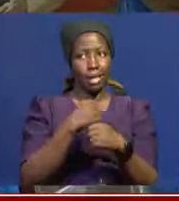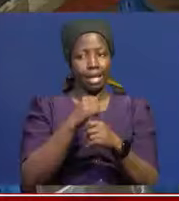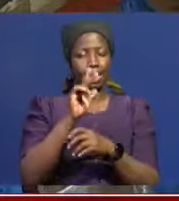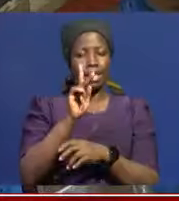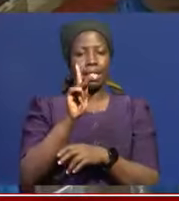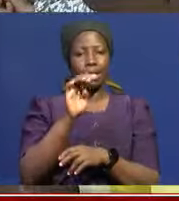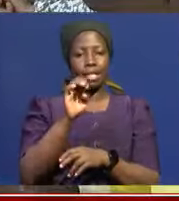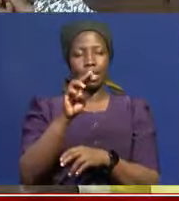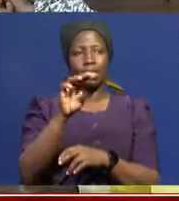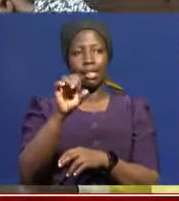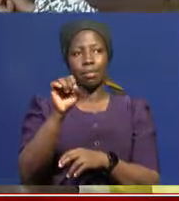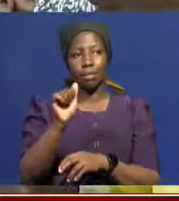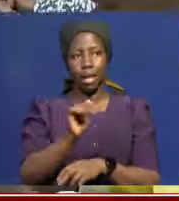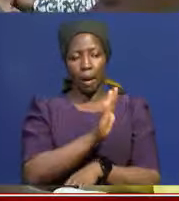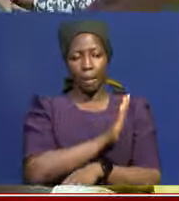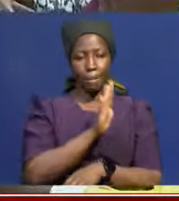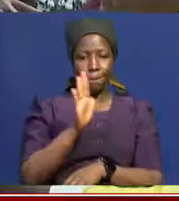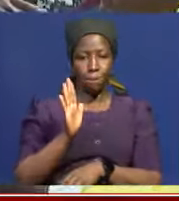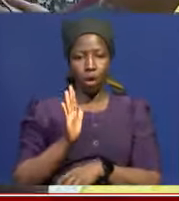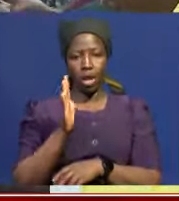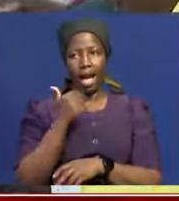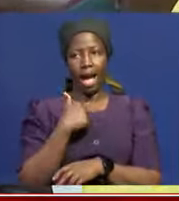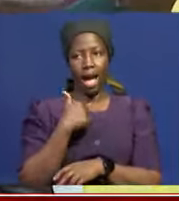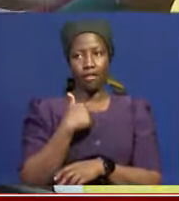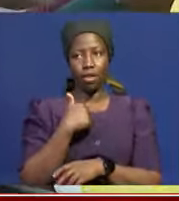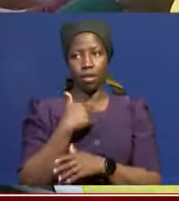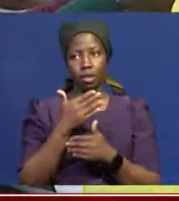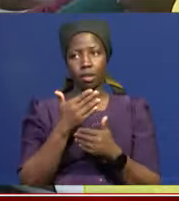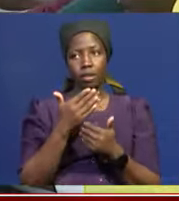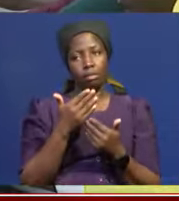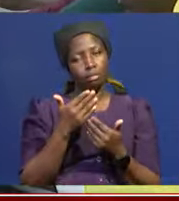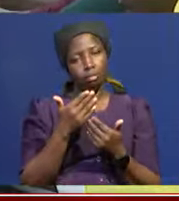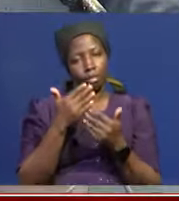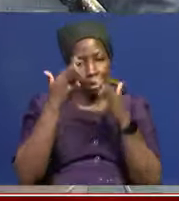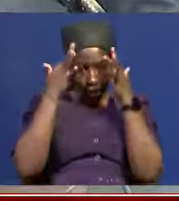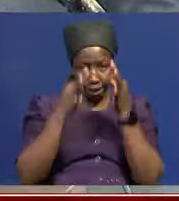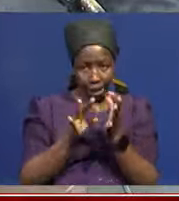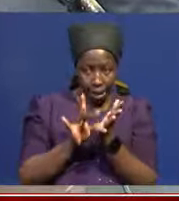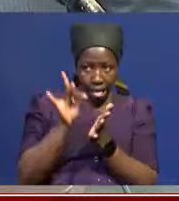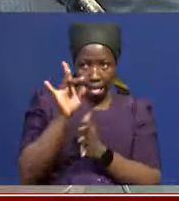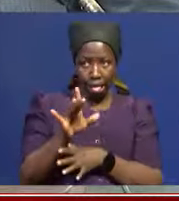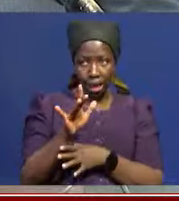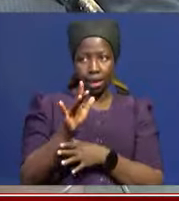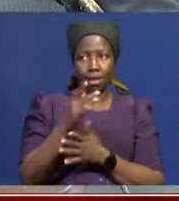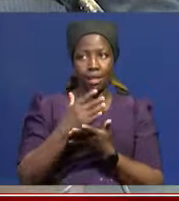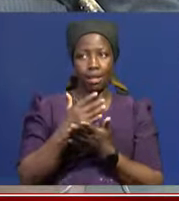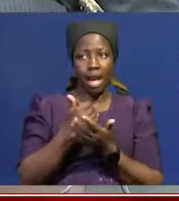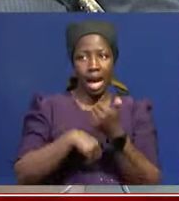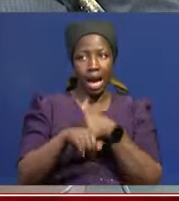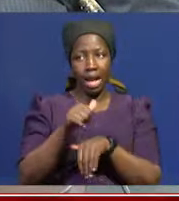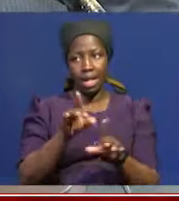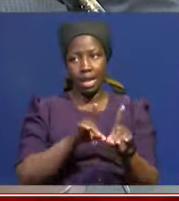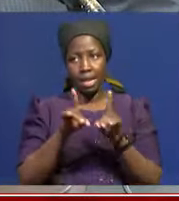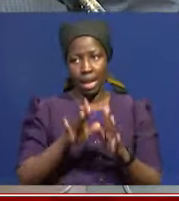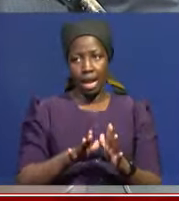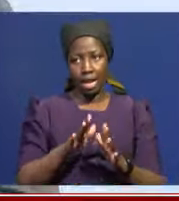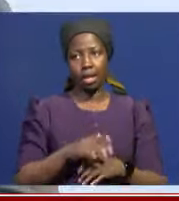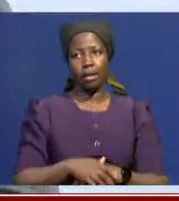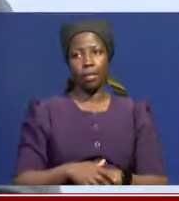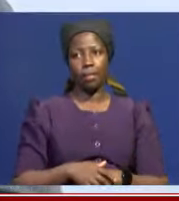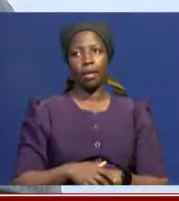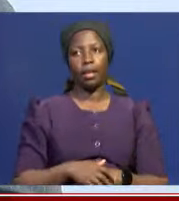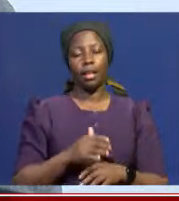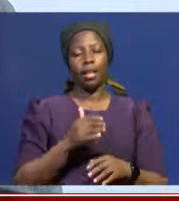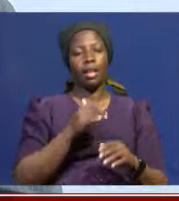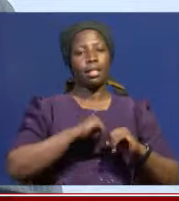Kenya Medical Supplies Authority Board has revealed its decision to suspend its acting director, Gilbert Mamati. Chairperson